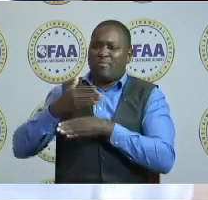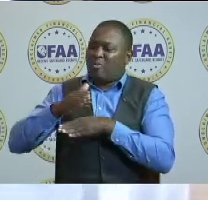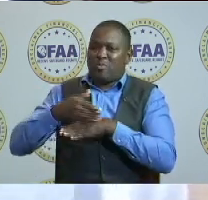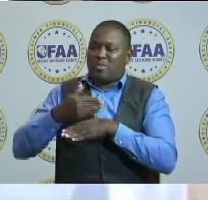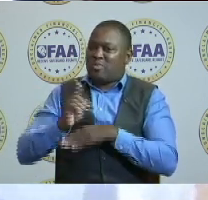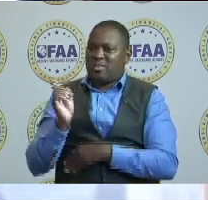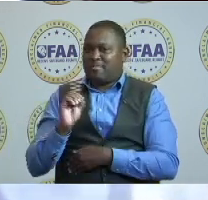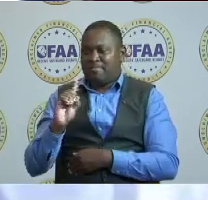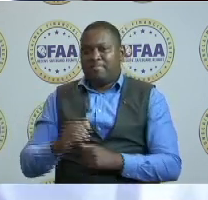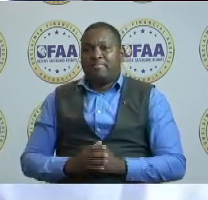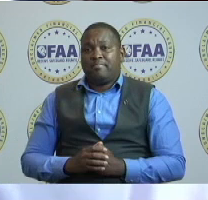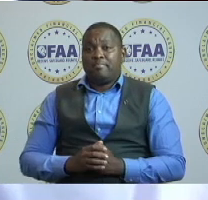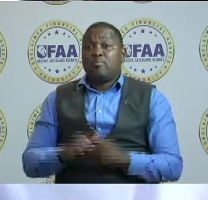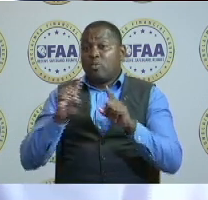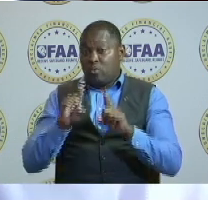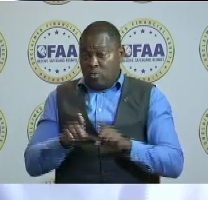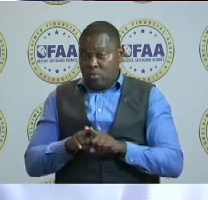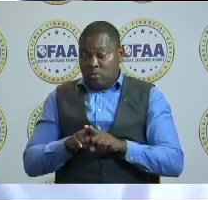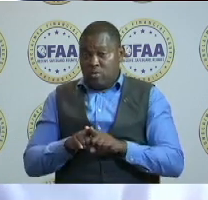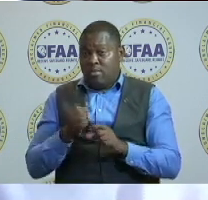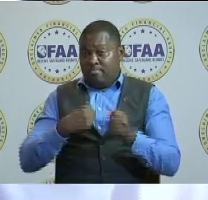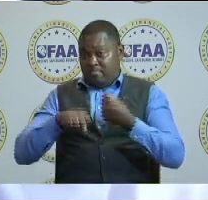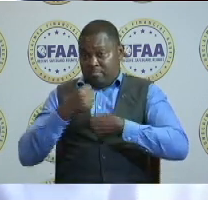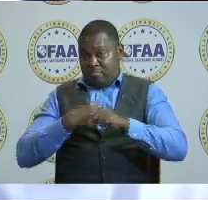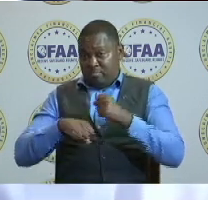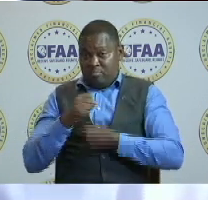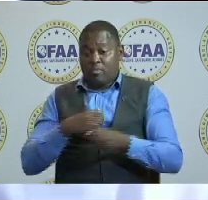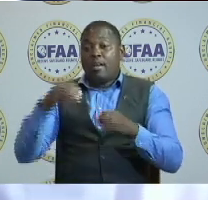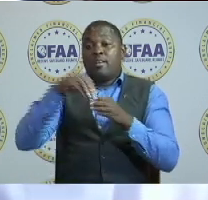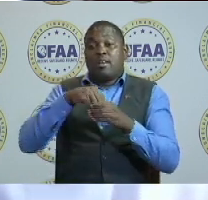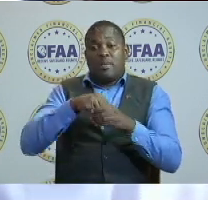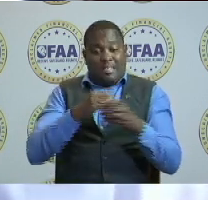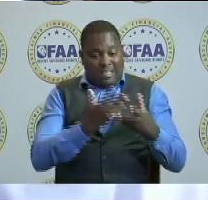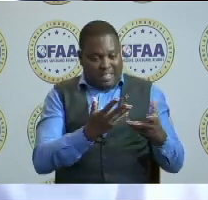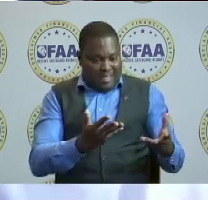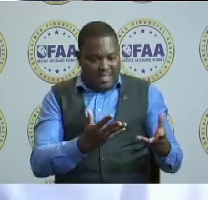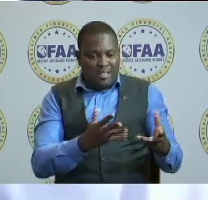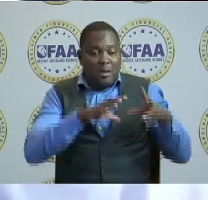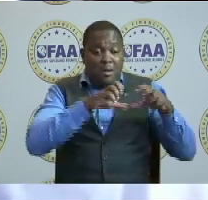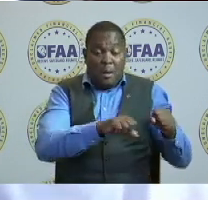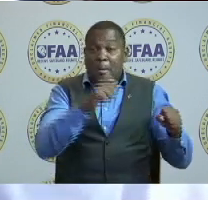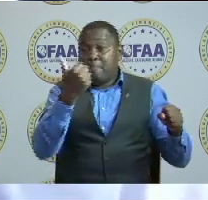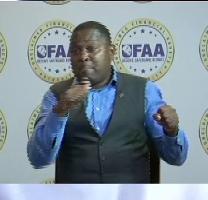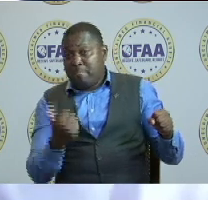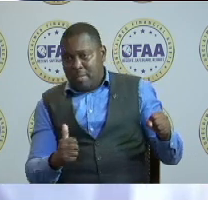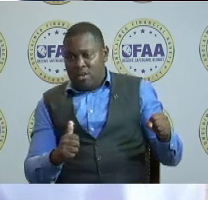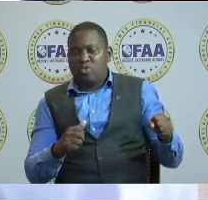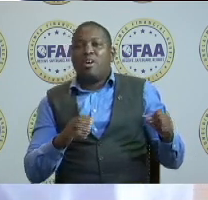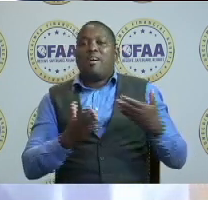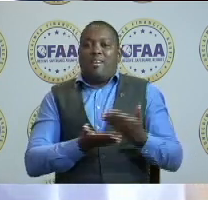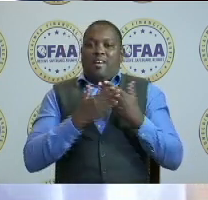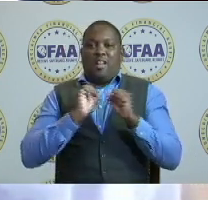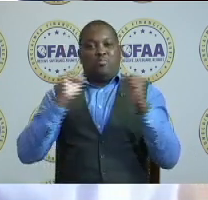of the other governance and management practices is to ensure investment of unclaimed balances for social and economic